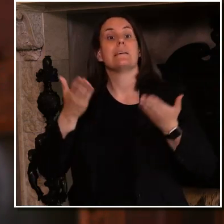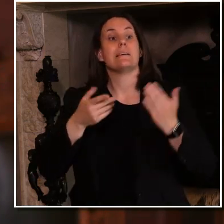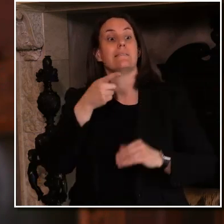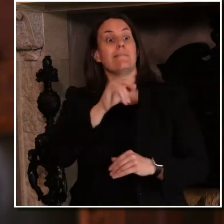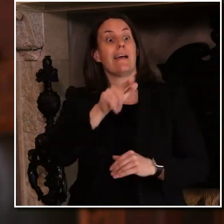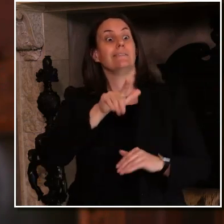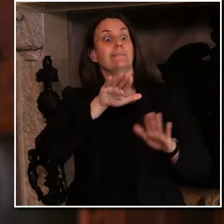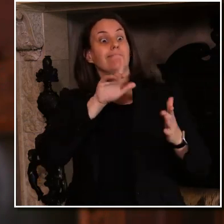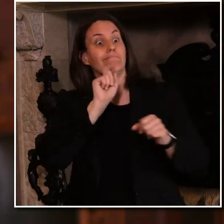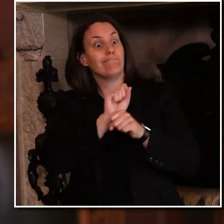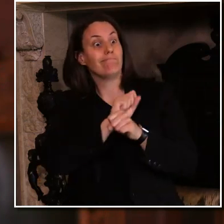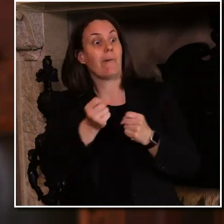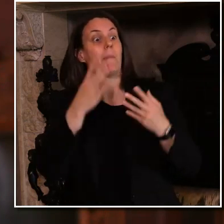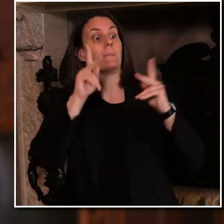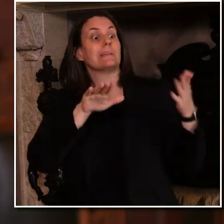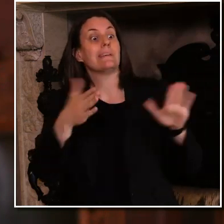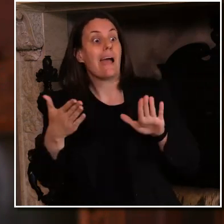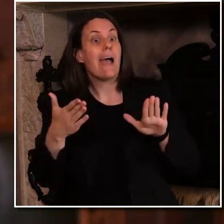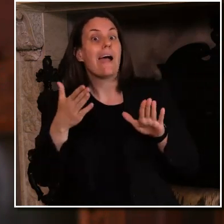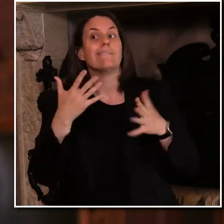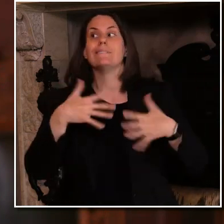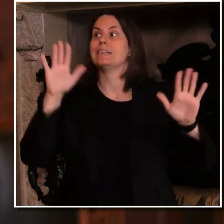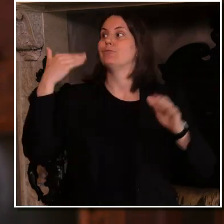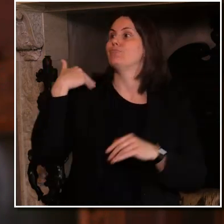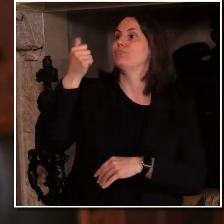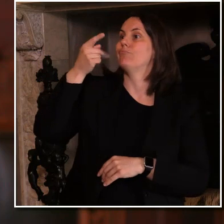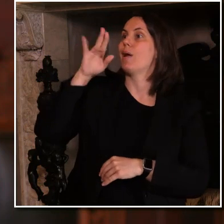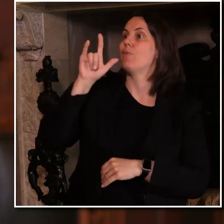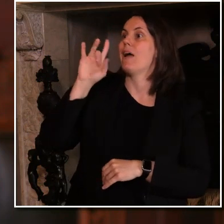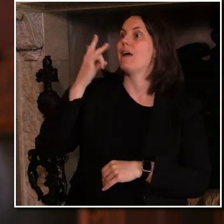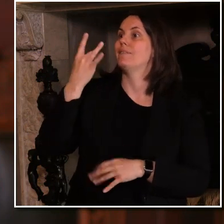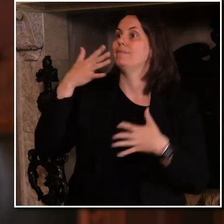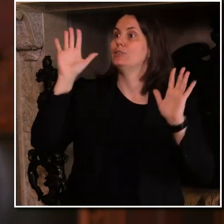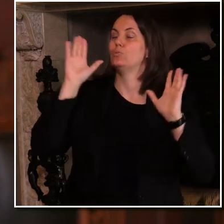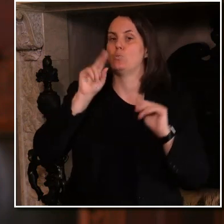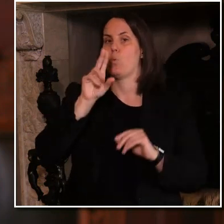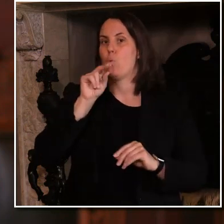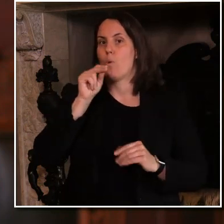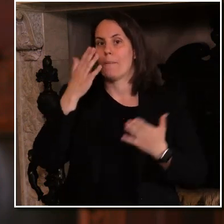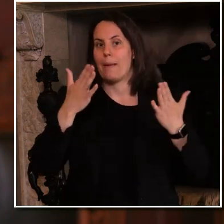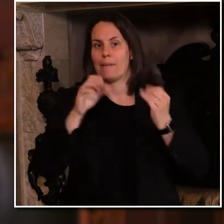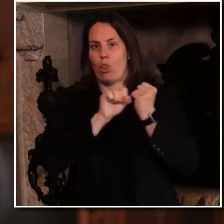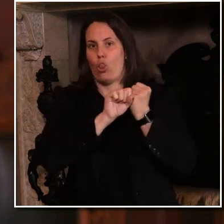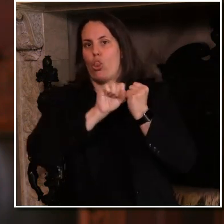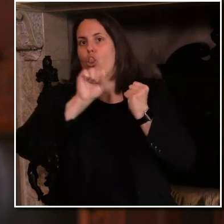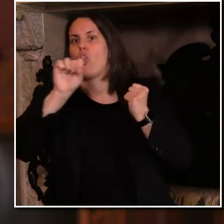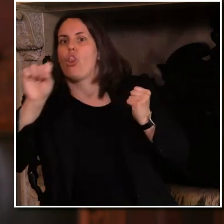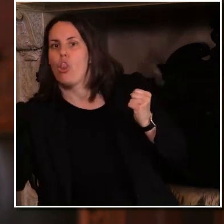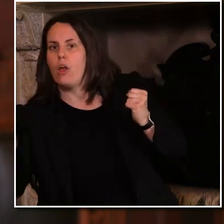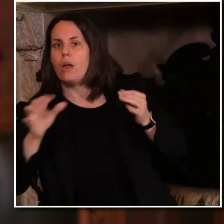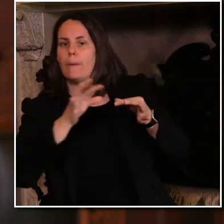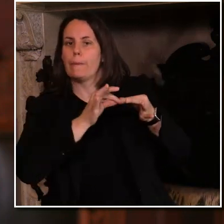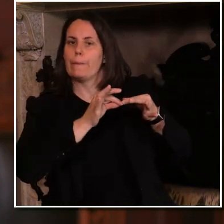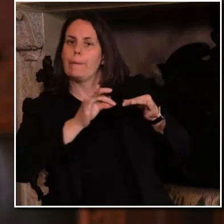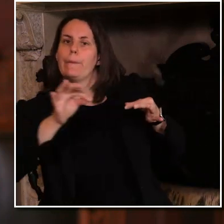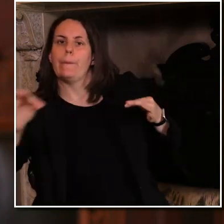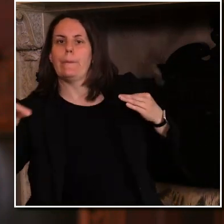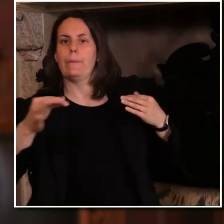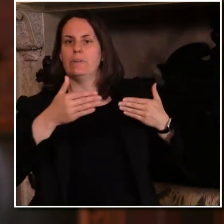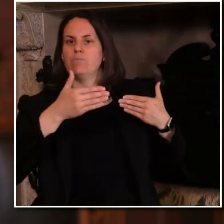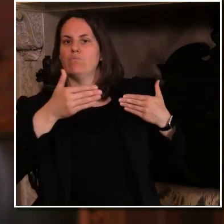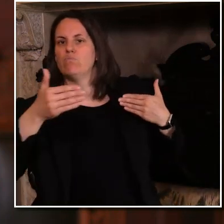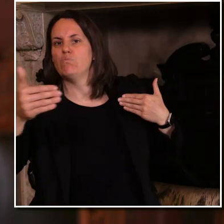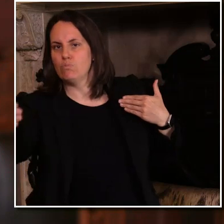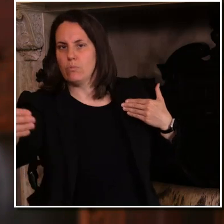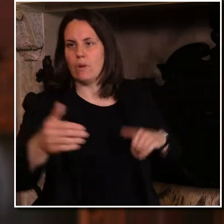those deaths would ultimately come from those 22,000 infections. But I think, right, the bigger point is that Safer at Home